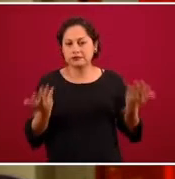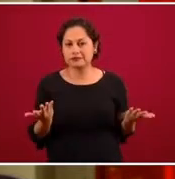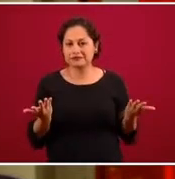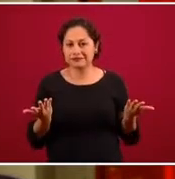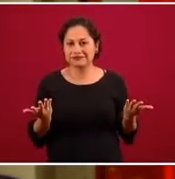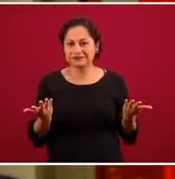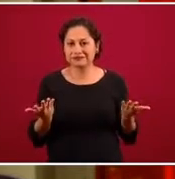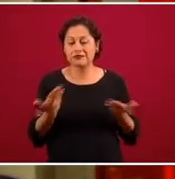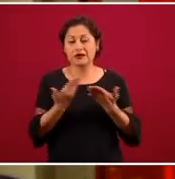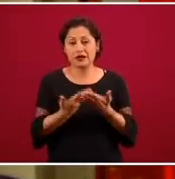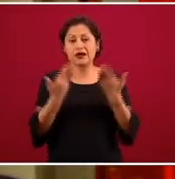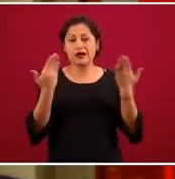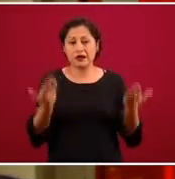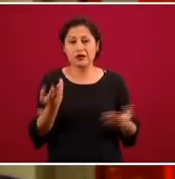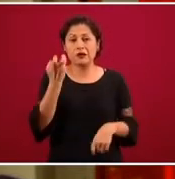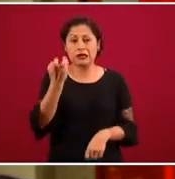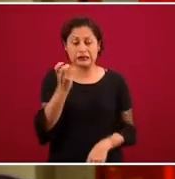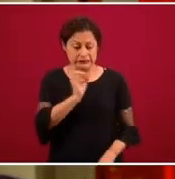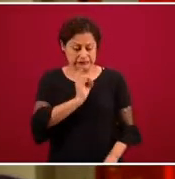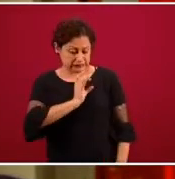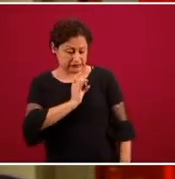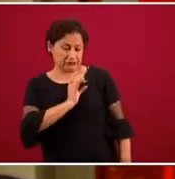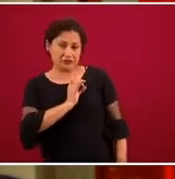you have been doing.